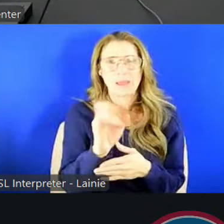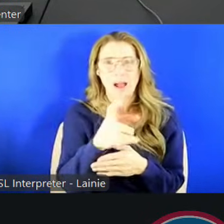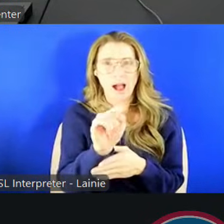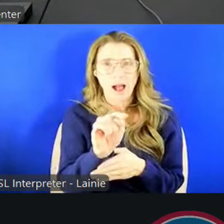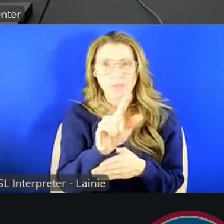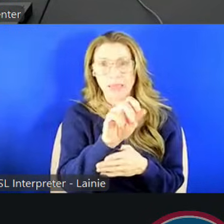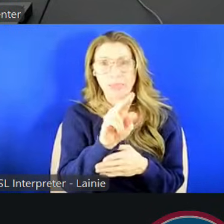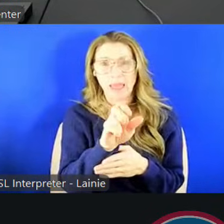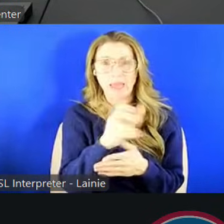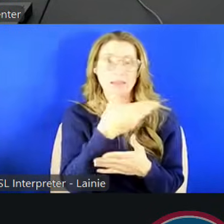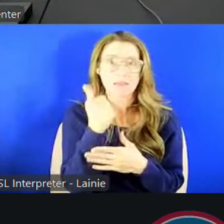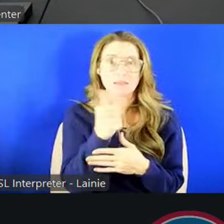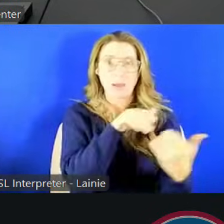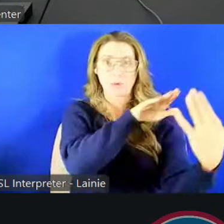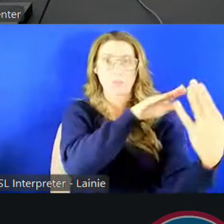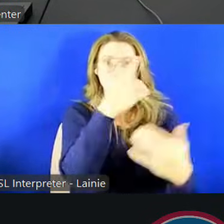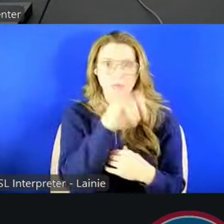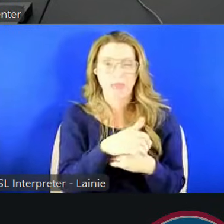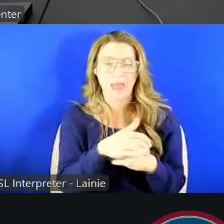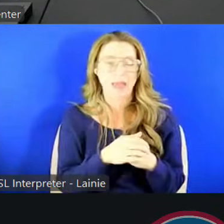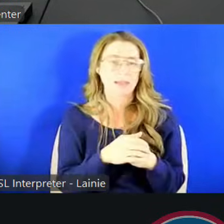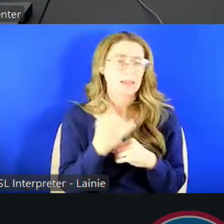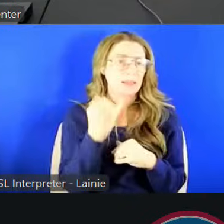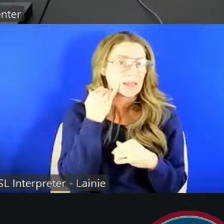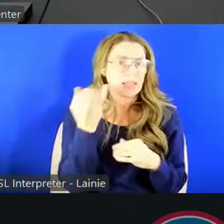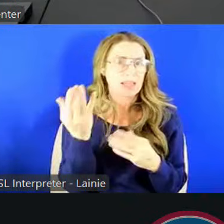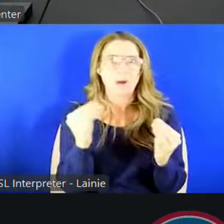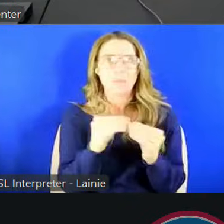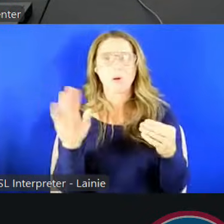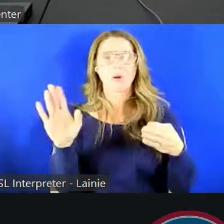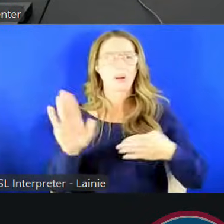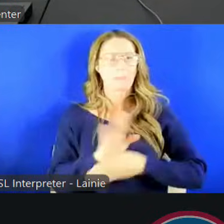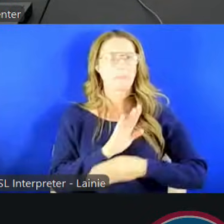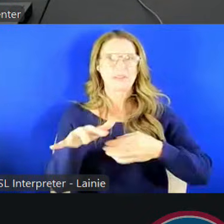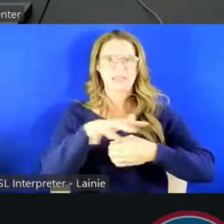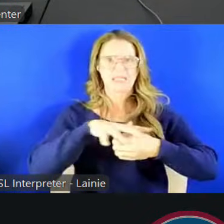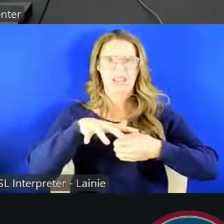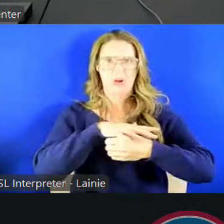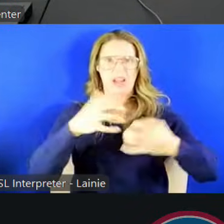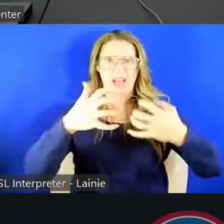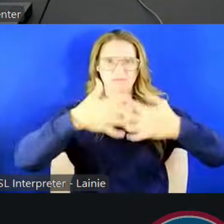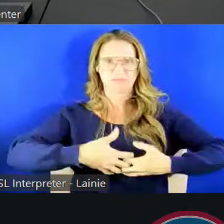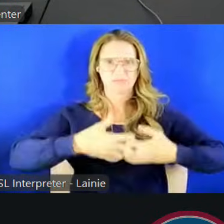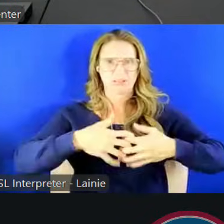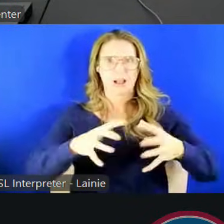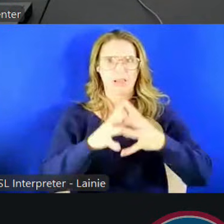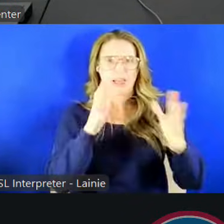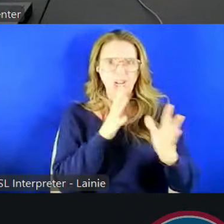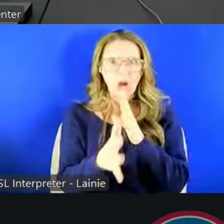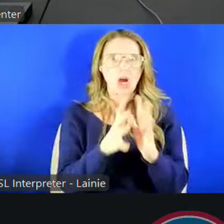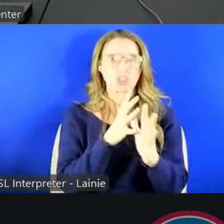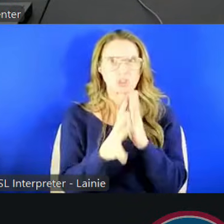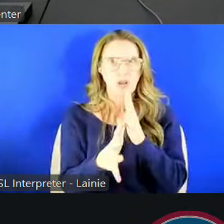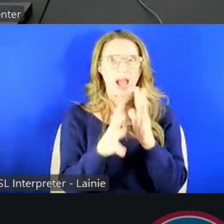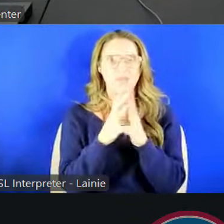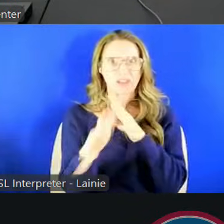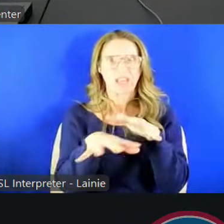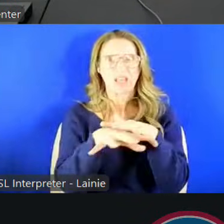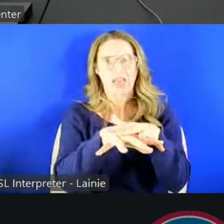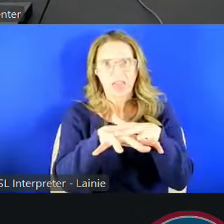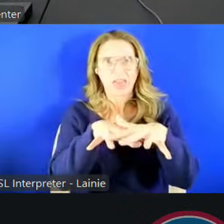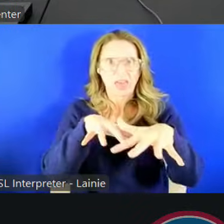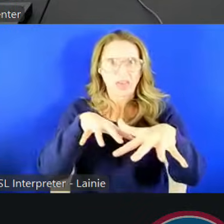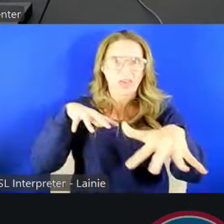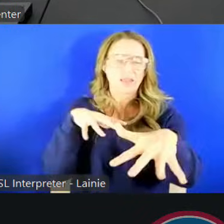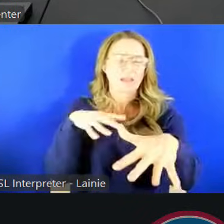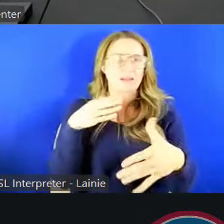there. If there's a more industrial area that has a lot of car traffic and gets congested a lot, maybe, but